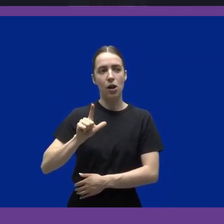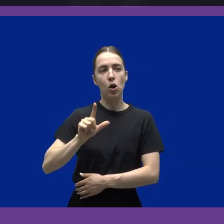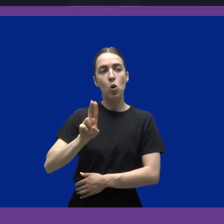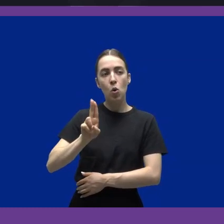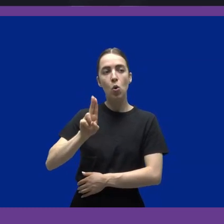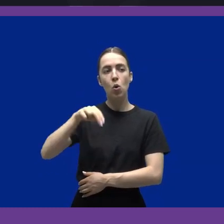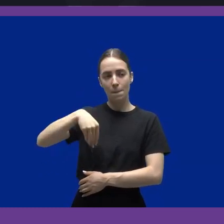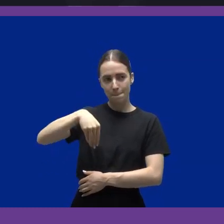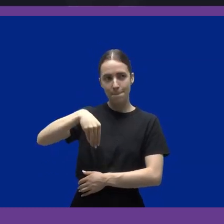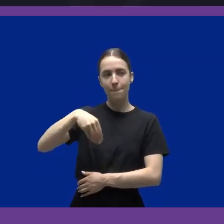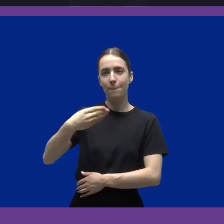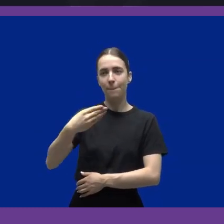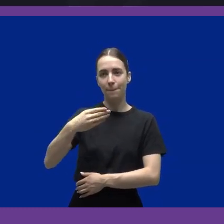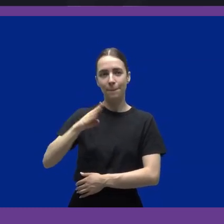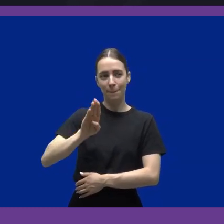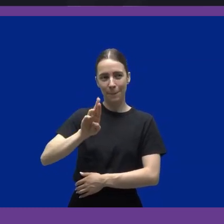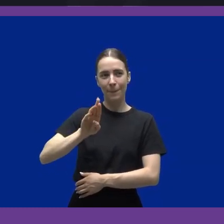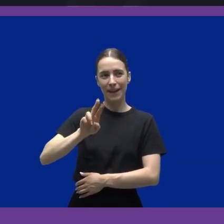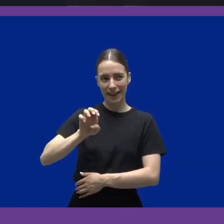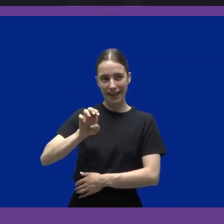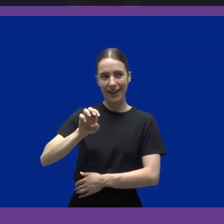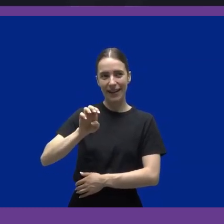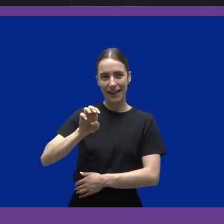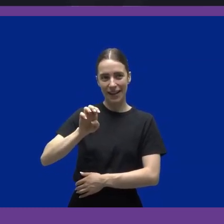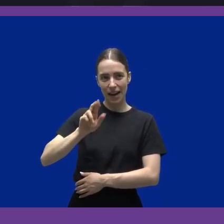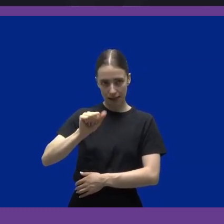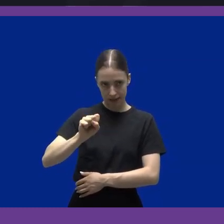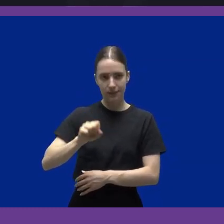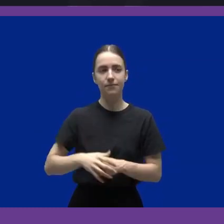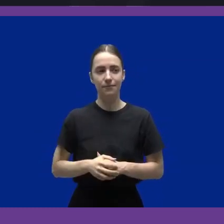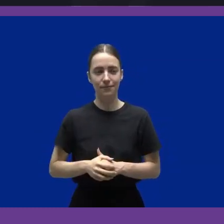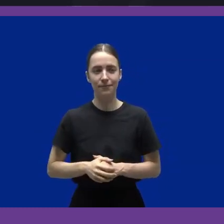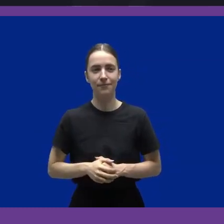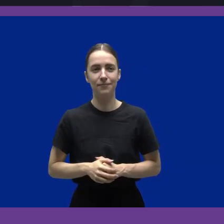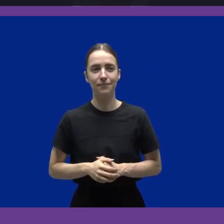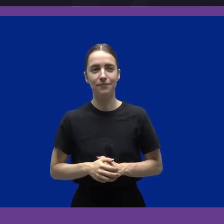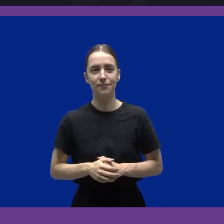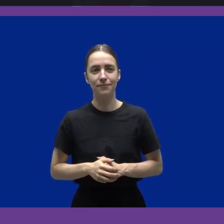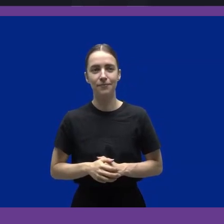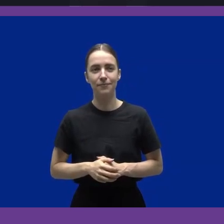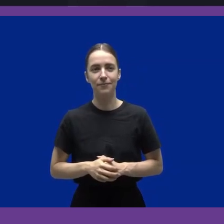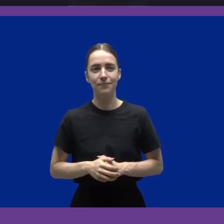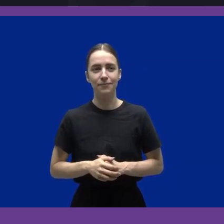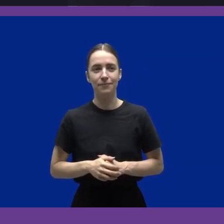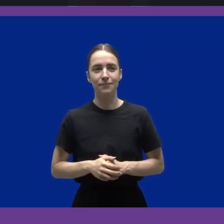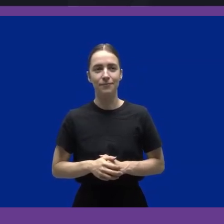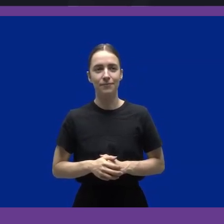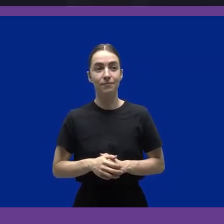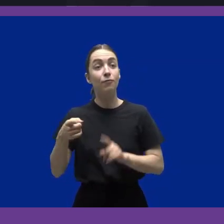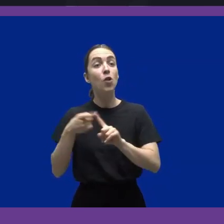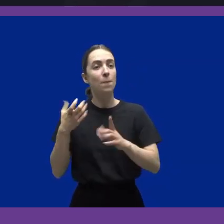followed a very interesting approach, which is that first they produce a technical report, and now they are turning that technical report into